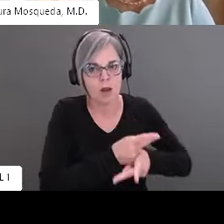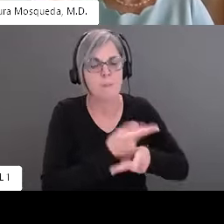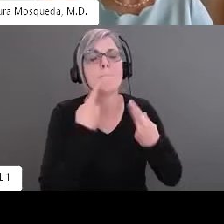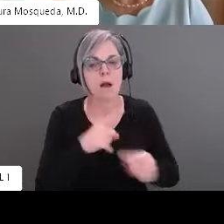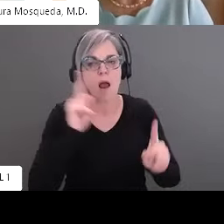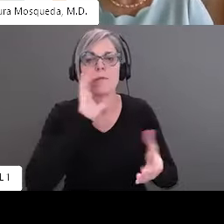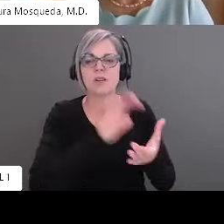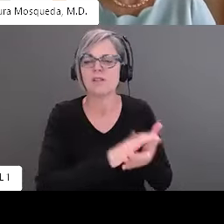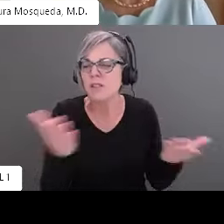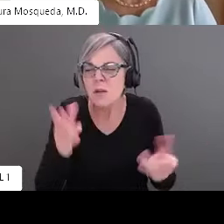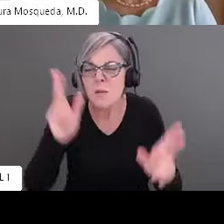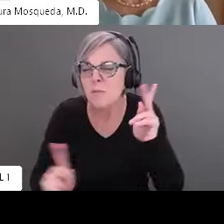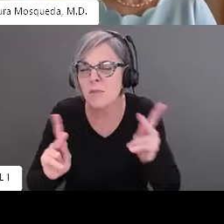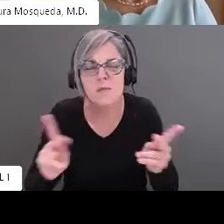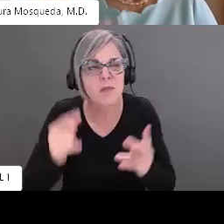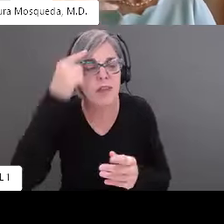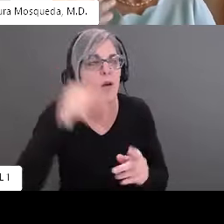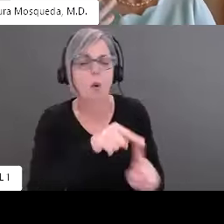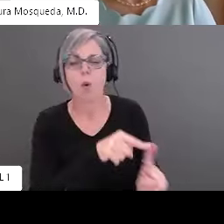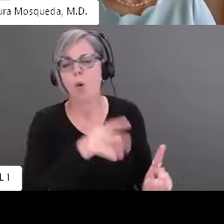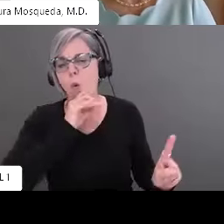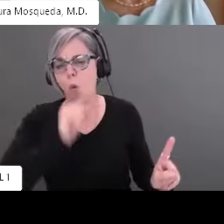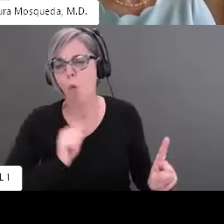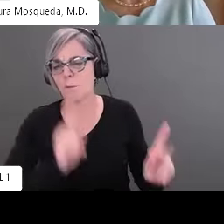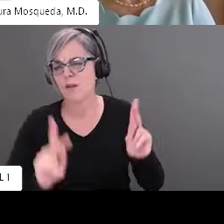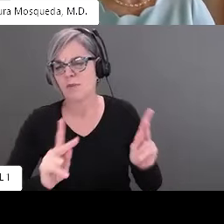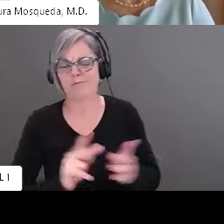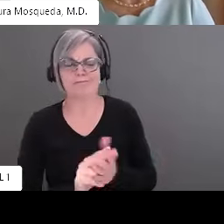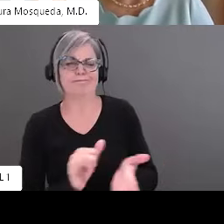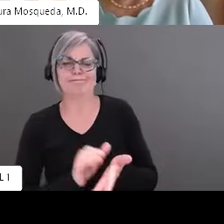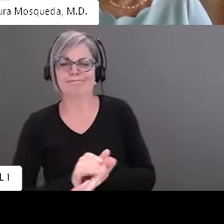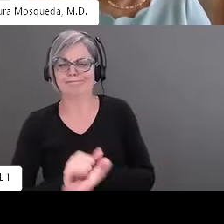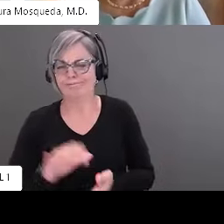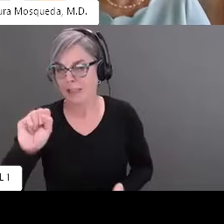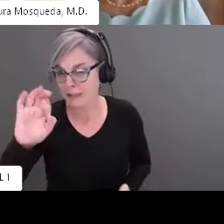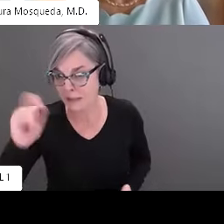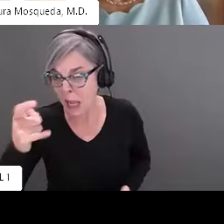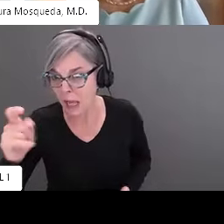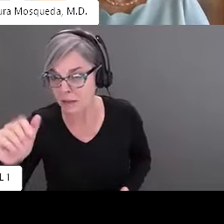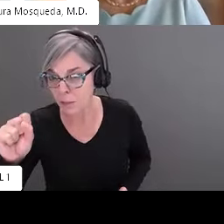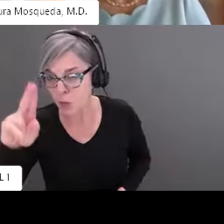of sexual possible abuse happening. And because she has Alzheimer's disease, that she makes stuff up.